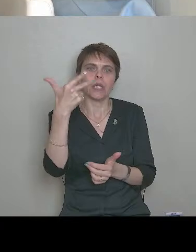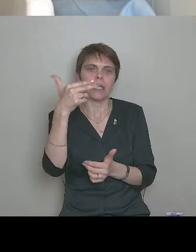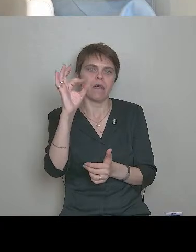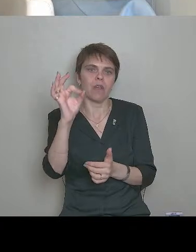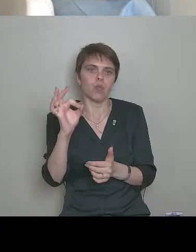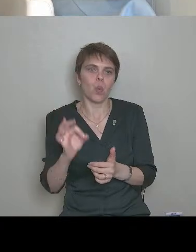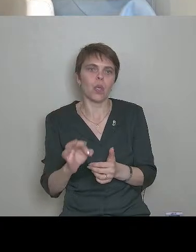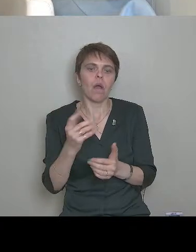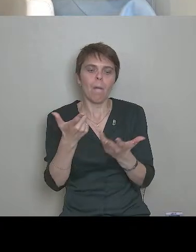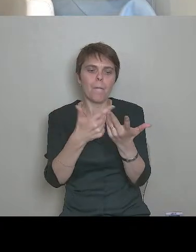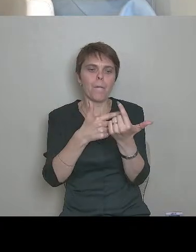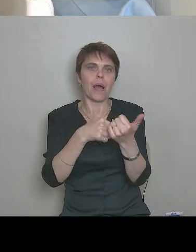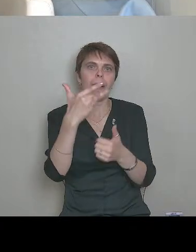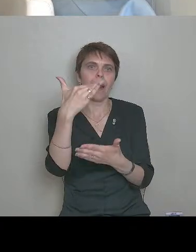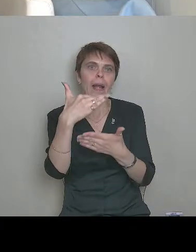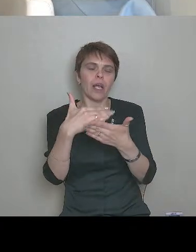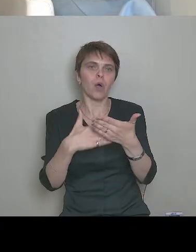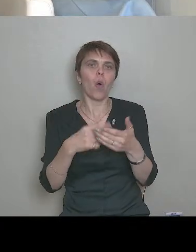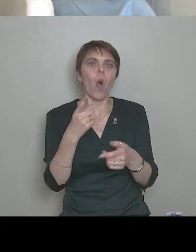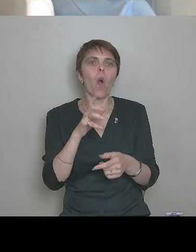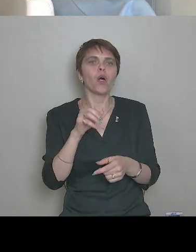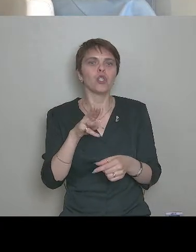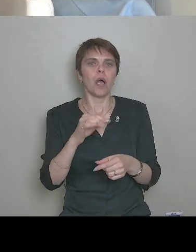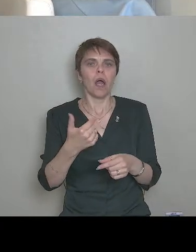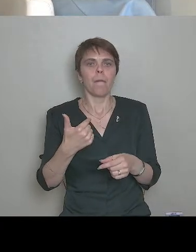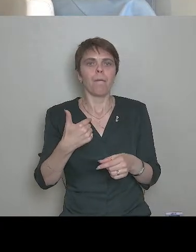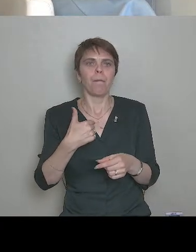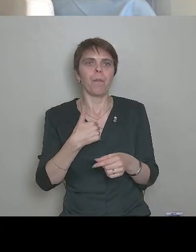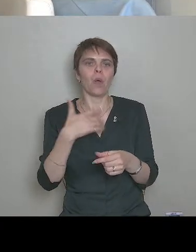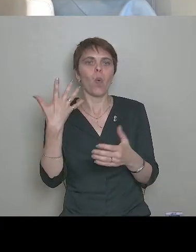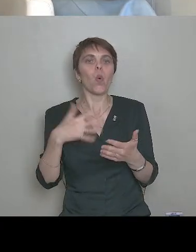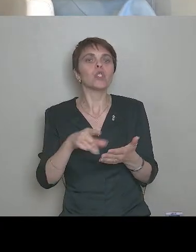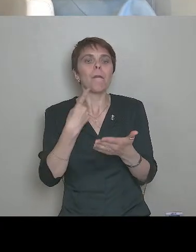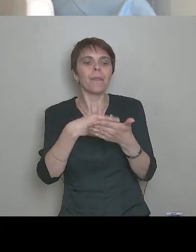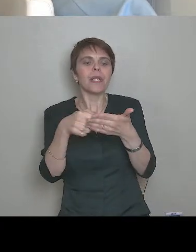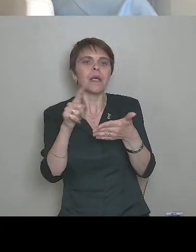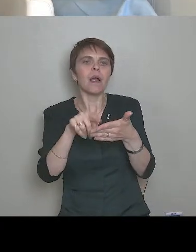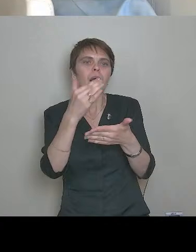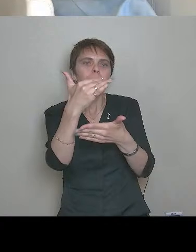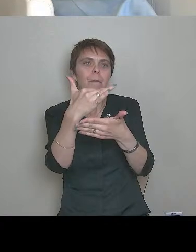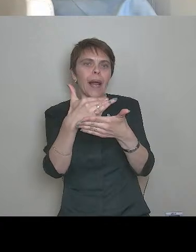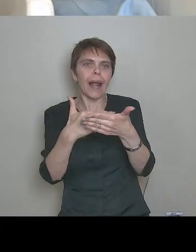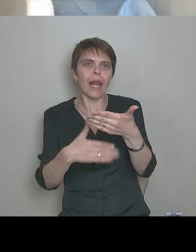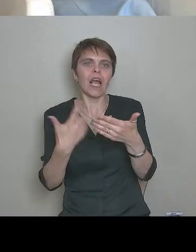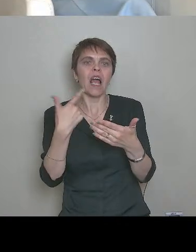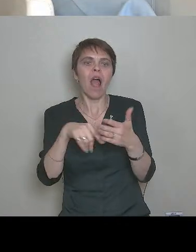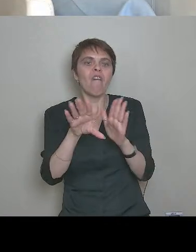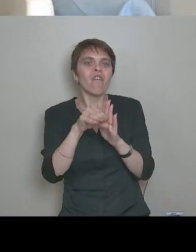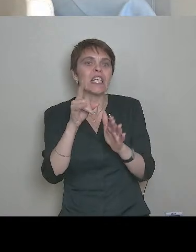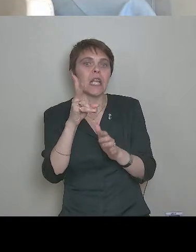30% for the community of Southern, when we are talking about the TCs.